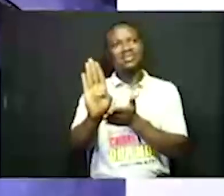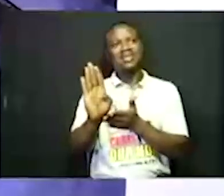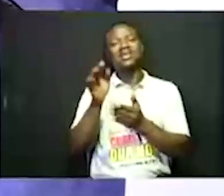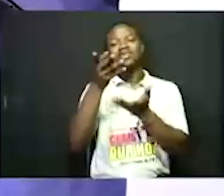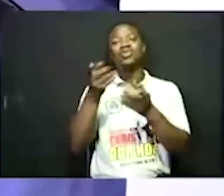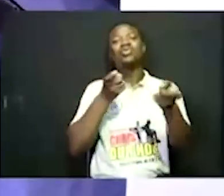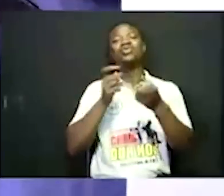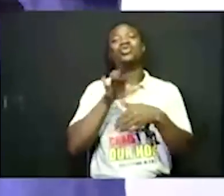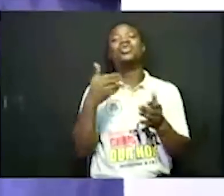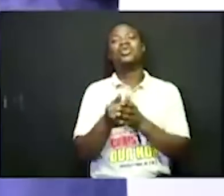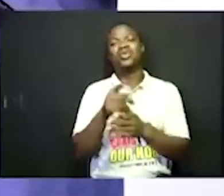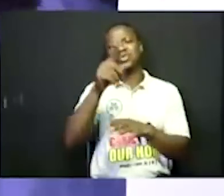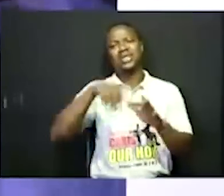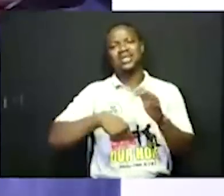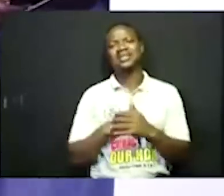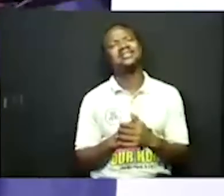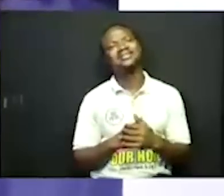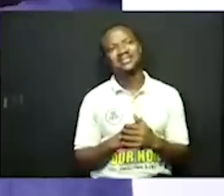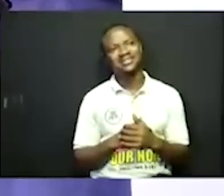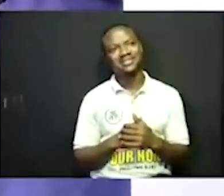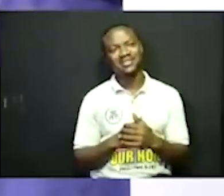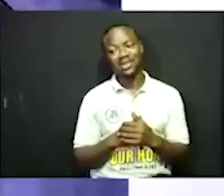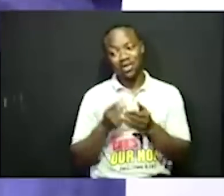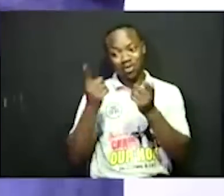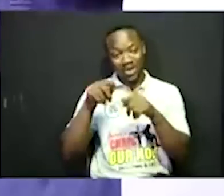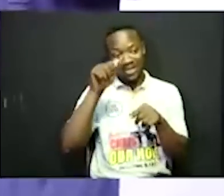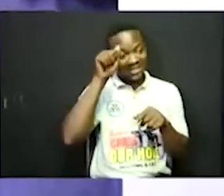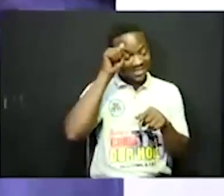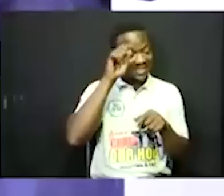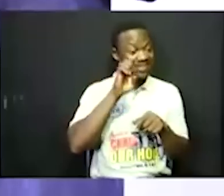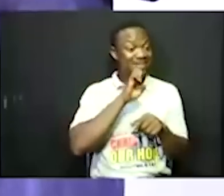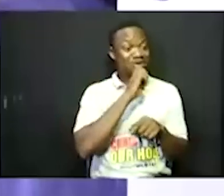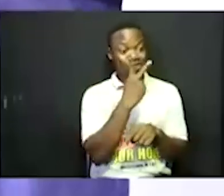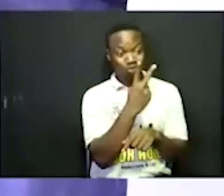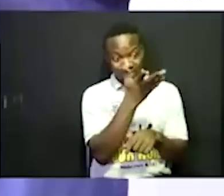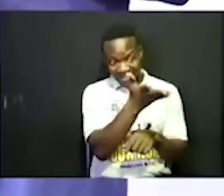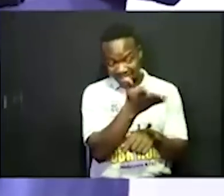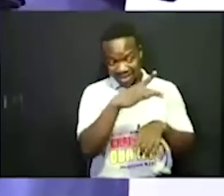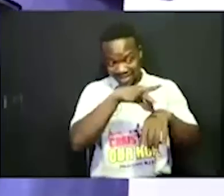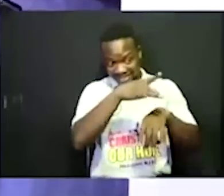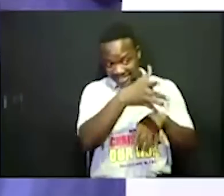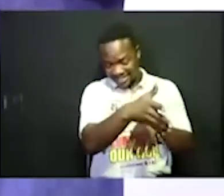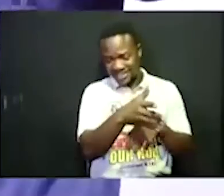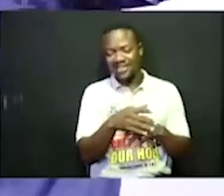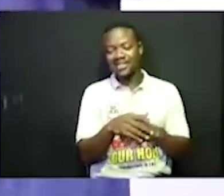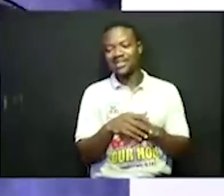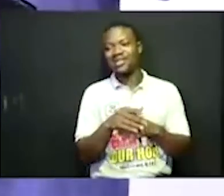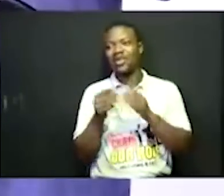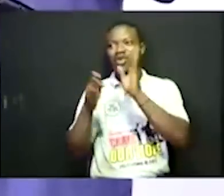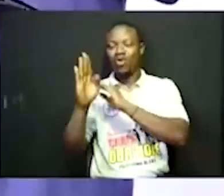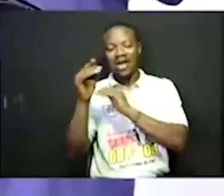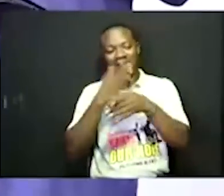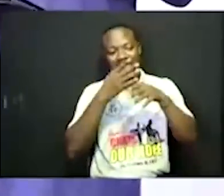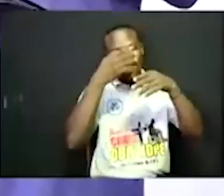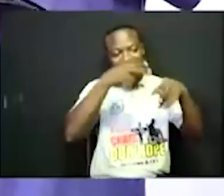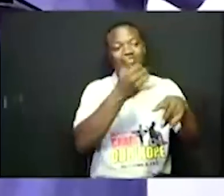space? You can't. Why? Not just say, Sabre Nimpo, no, be all right. Okay, can't say, Eguna Sum, Nadia, your